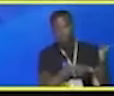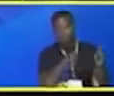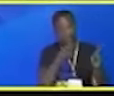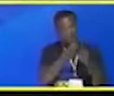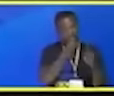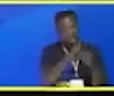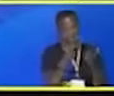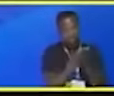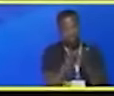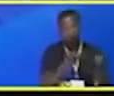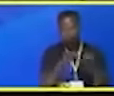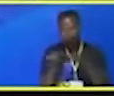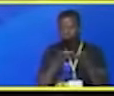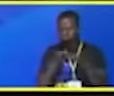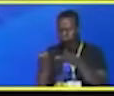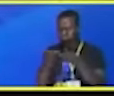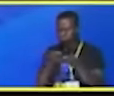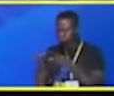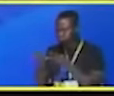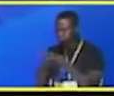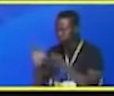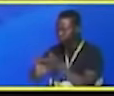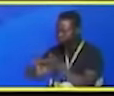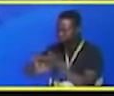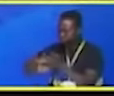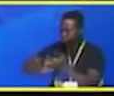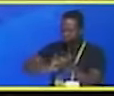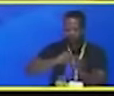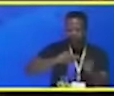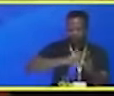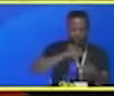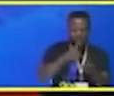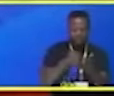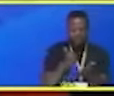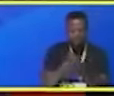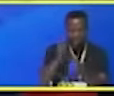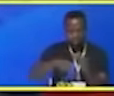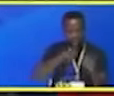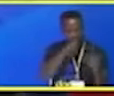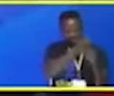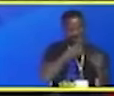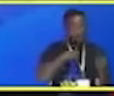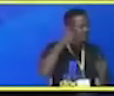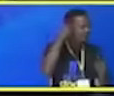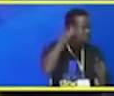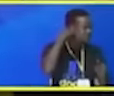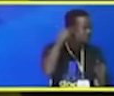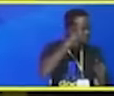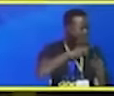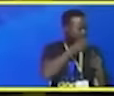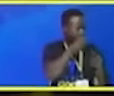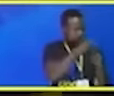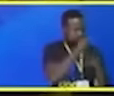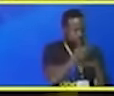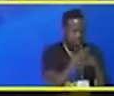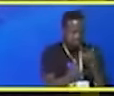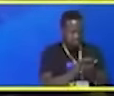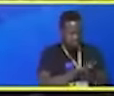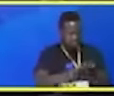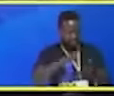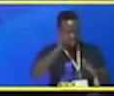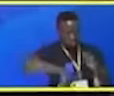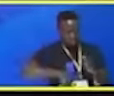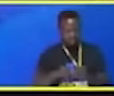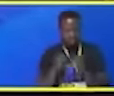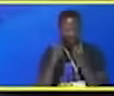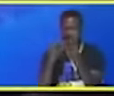her earnings. She had silver and gold, but what she lacked was the ability to rise up and walk. There